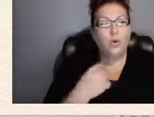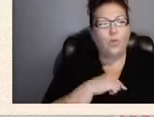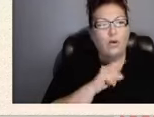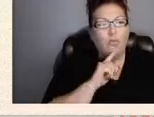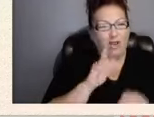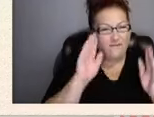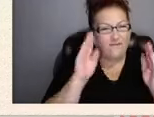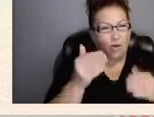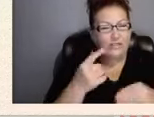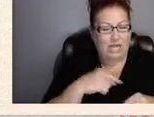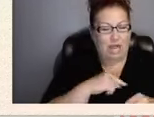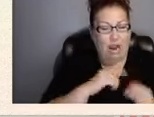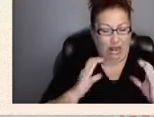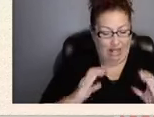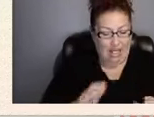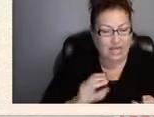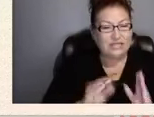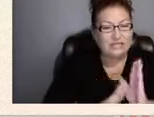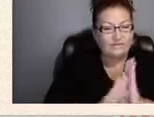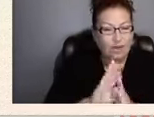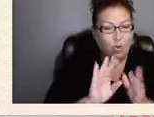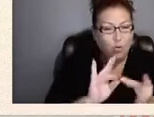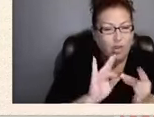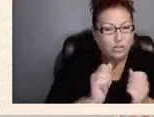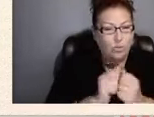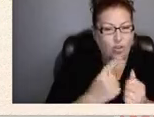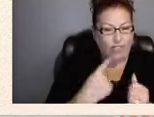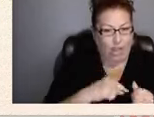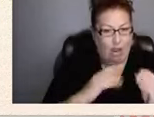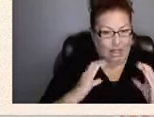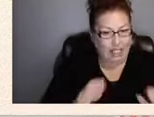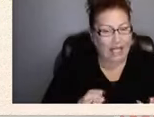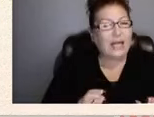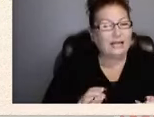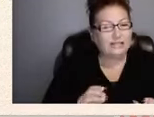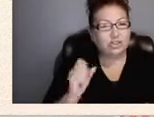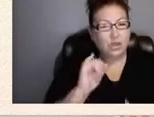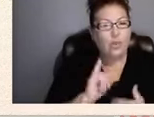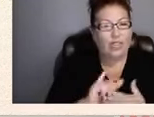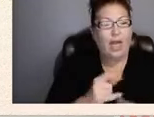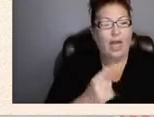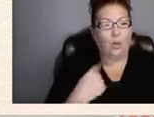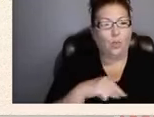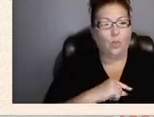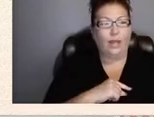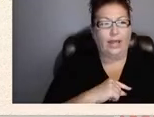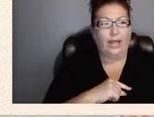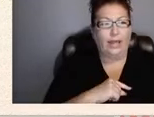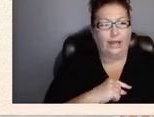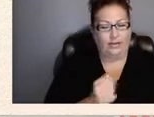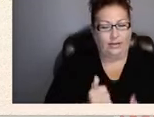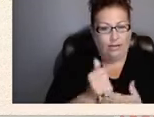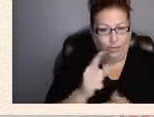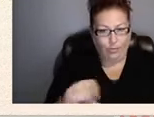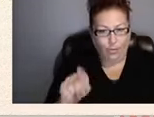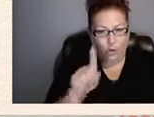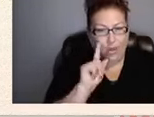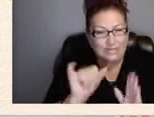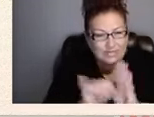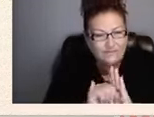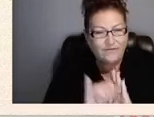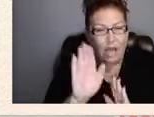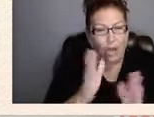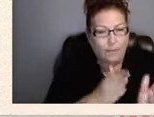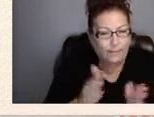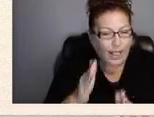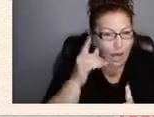and developing relationships with our clients so that we help you identify your planning goals and